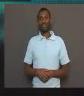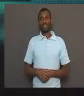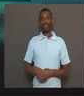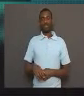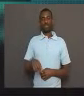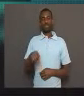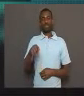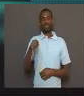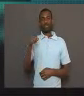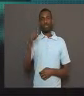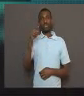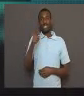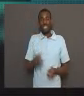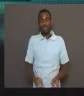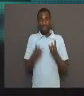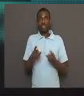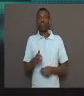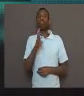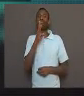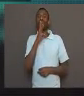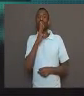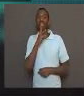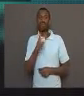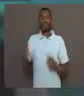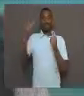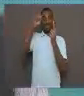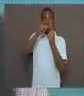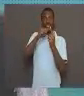this mass of water to boil.